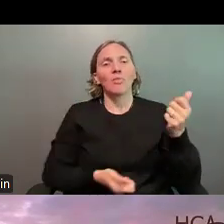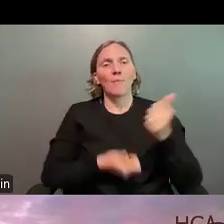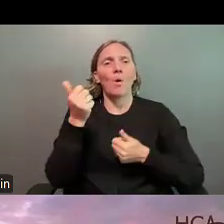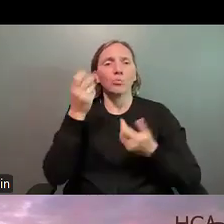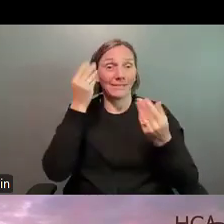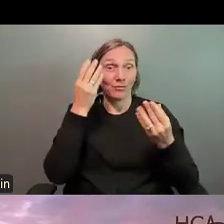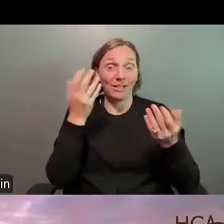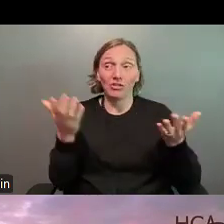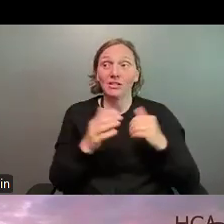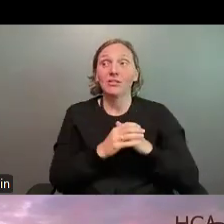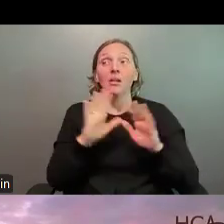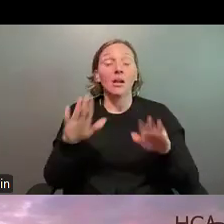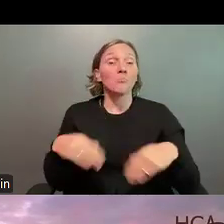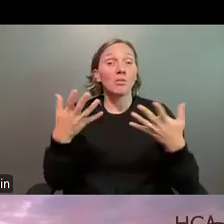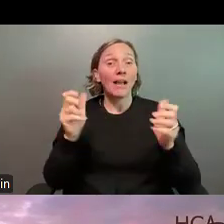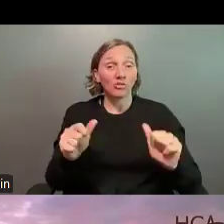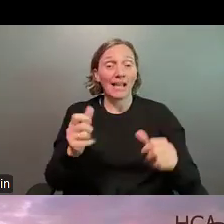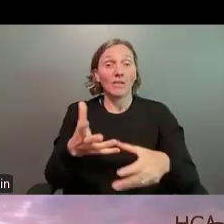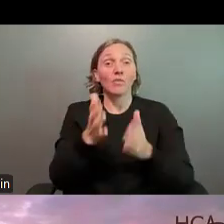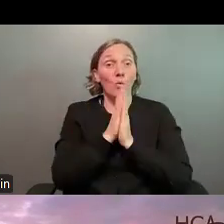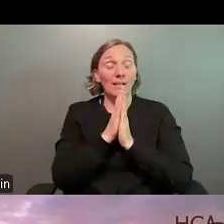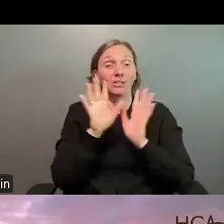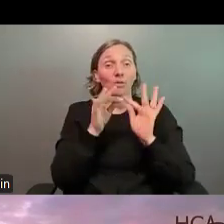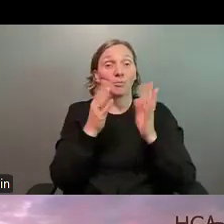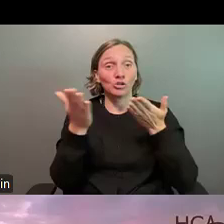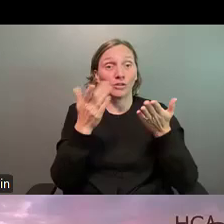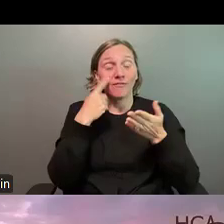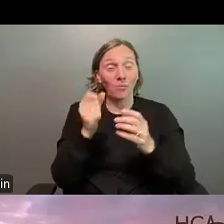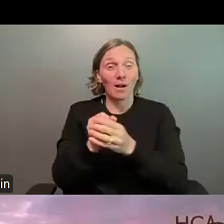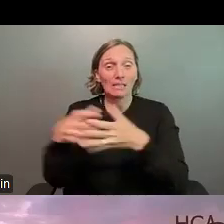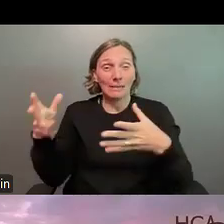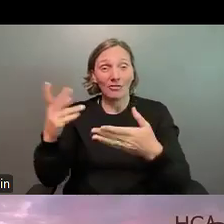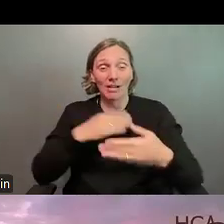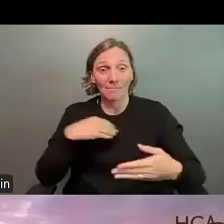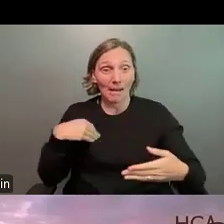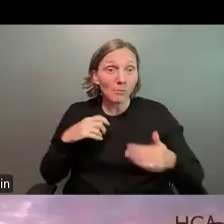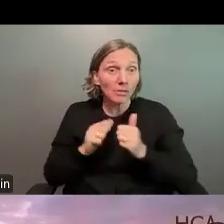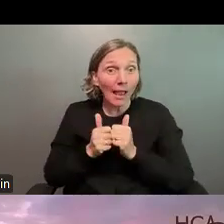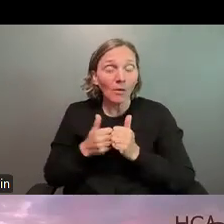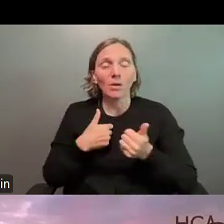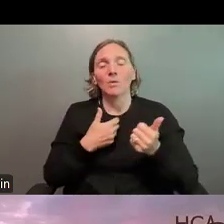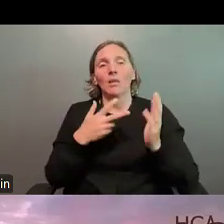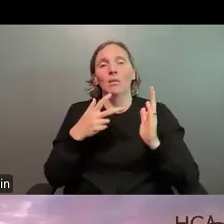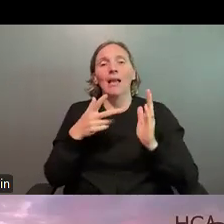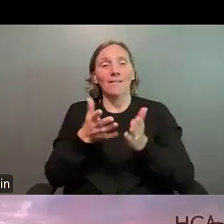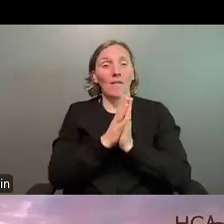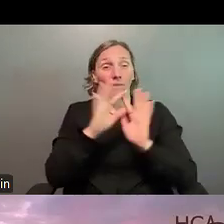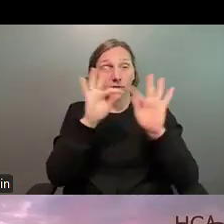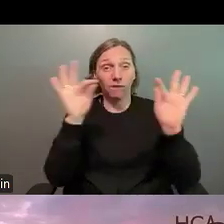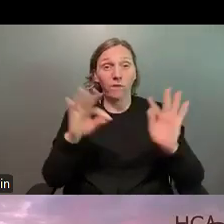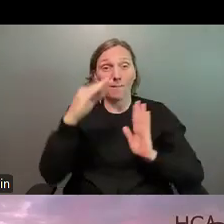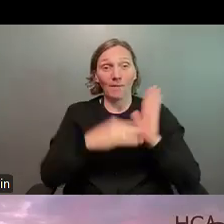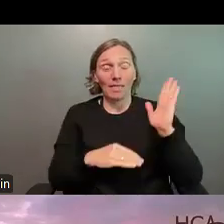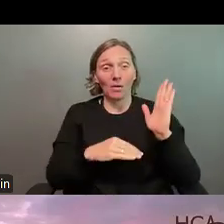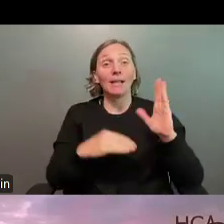So providers can request interpreter services for Apple Health expansion members by completing the interpreter services request form and